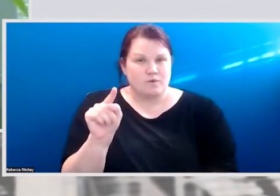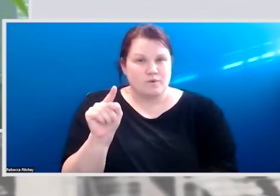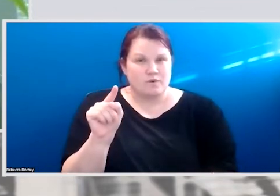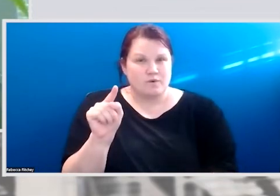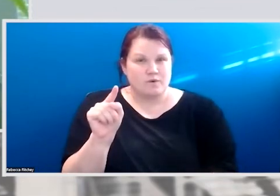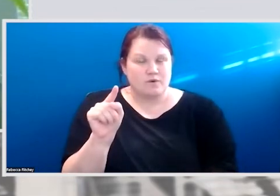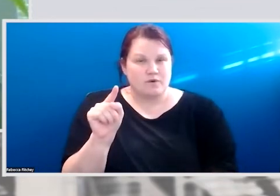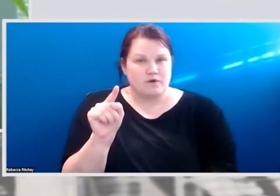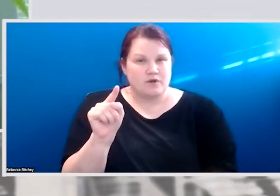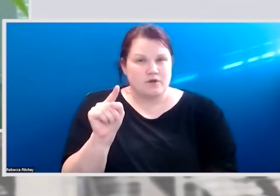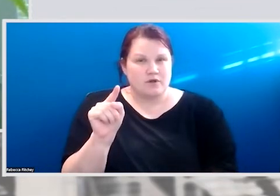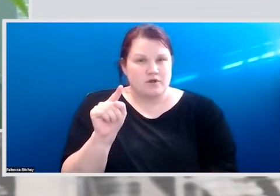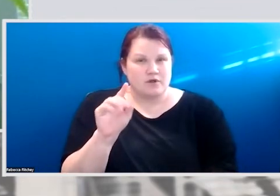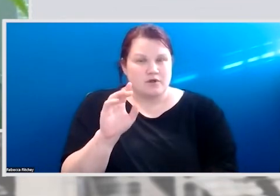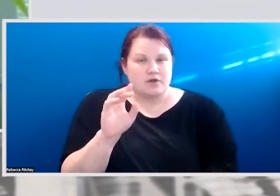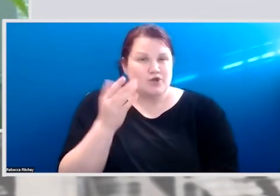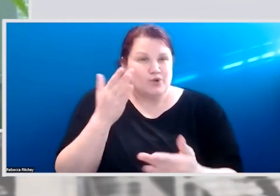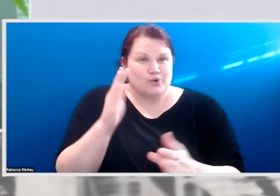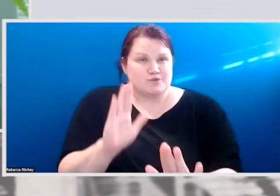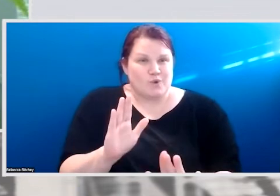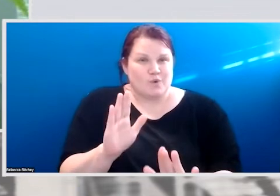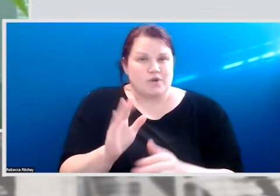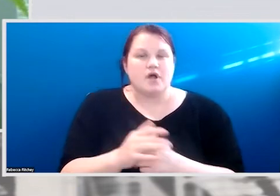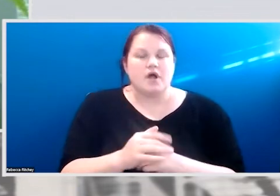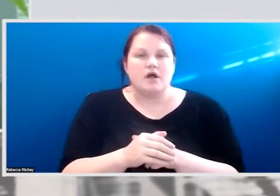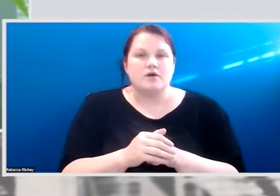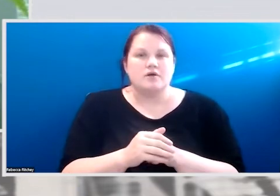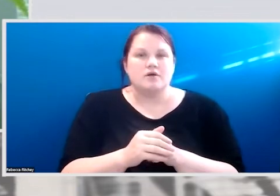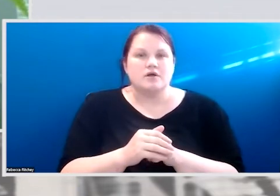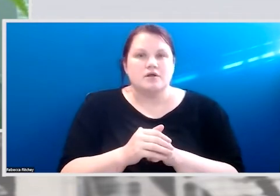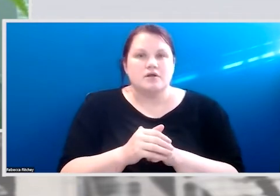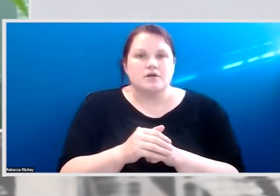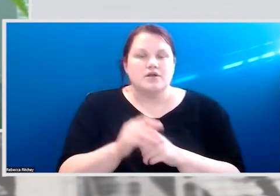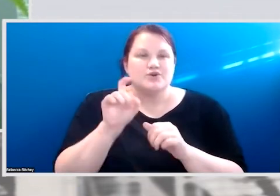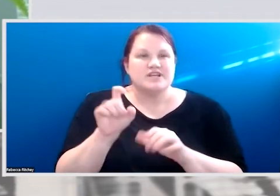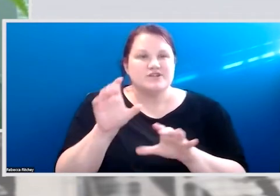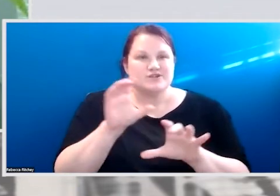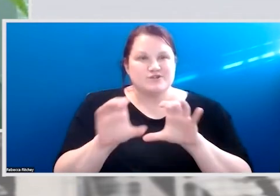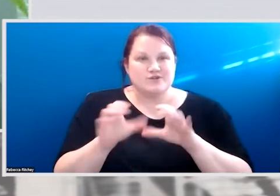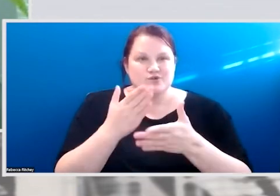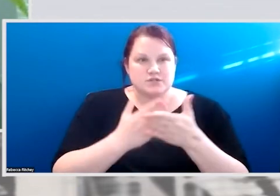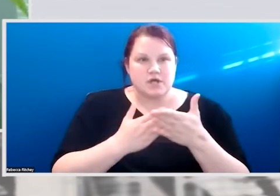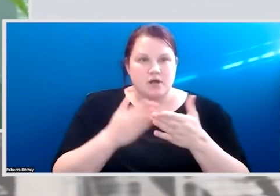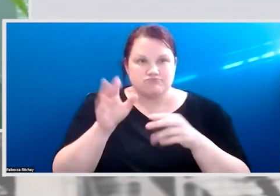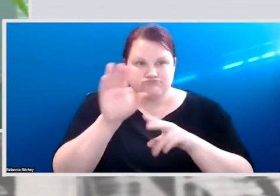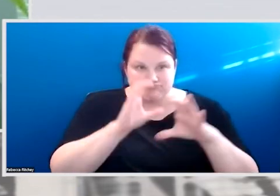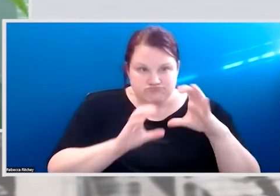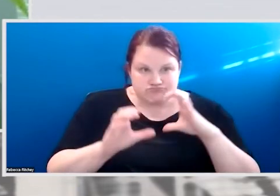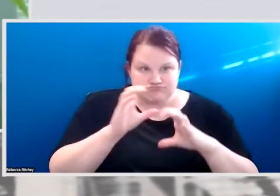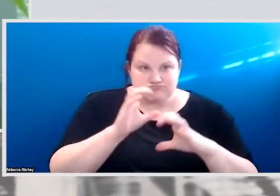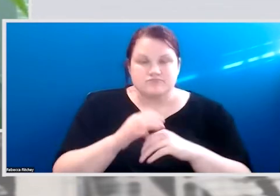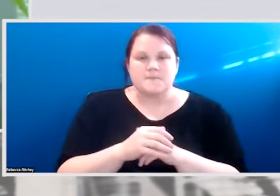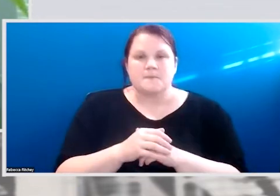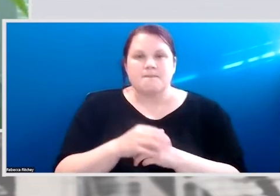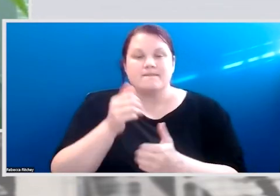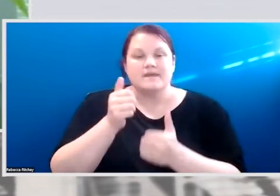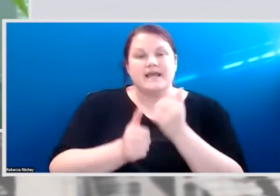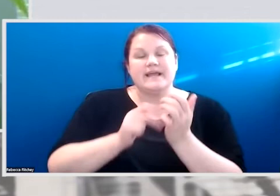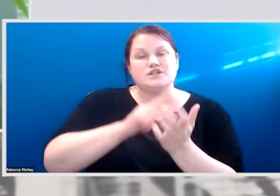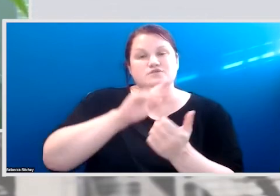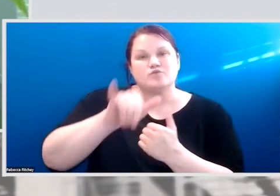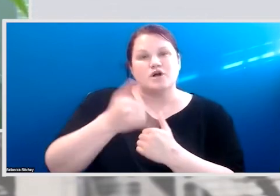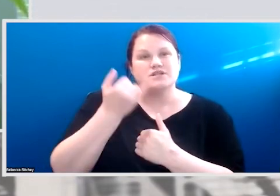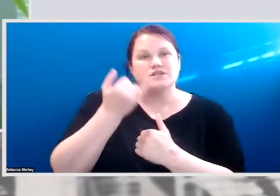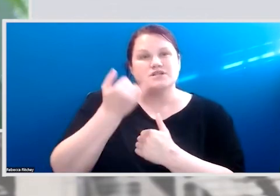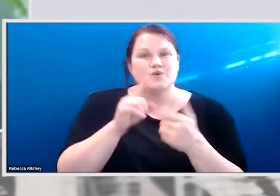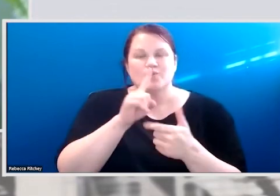battery, basically. You don't know if there's munitions underground. You've got to do some exploration. So each project, especially those really big ones,